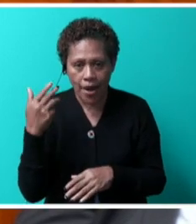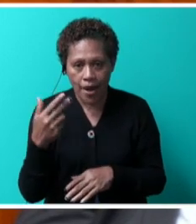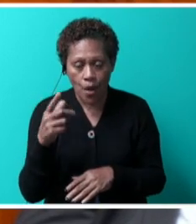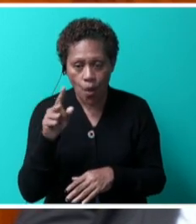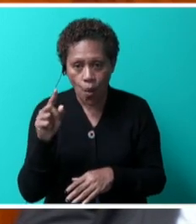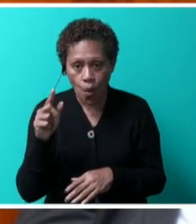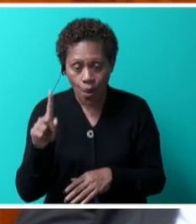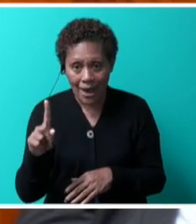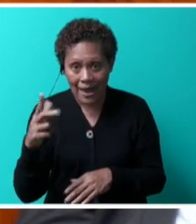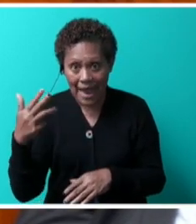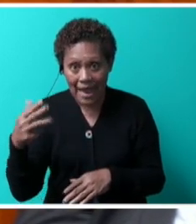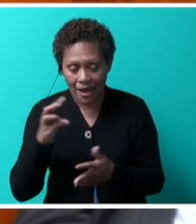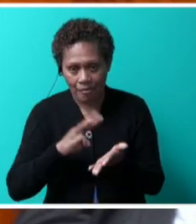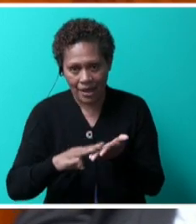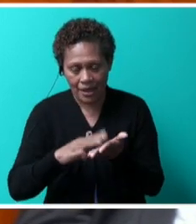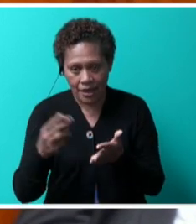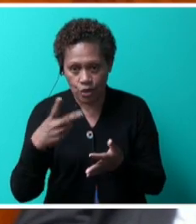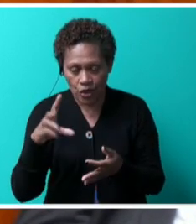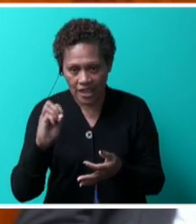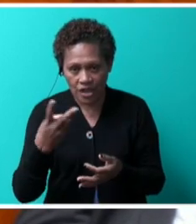1.18 billion in 2025.